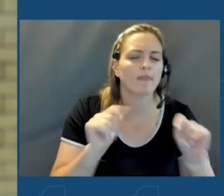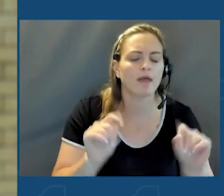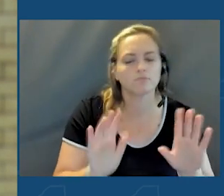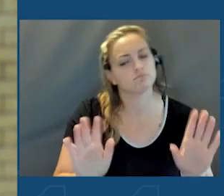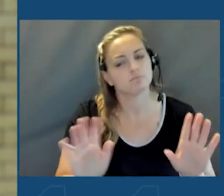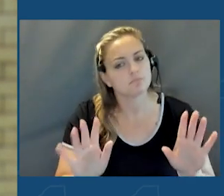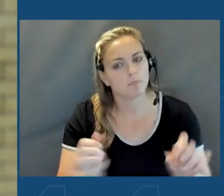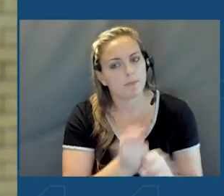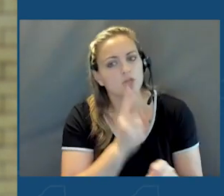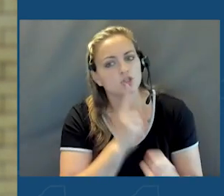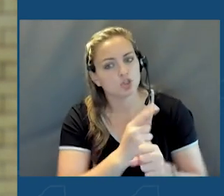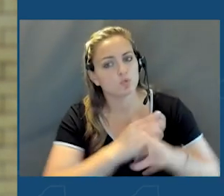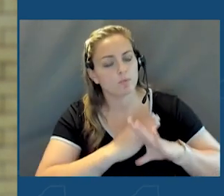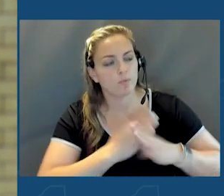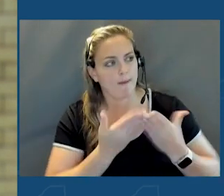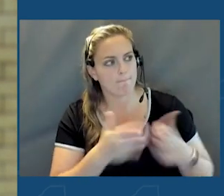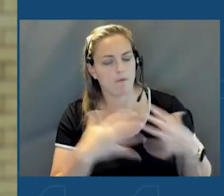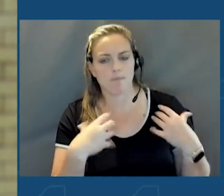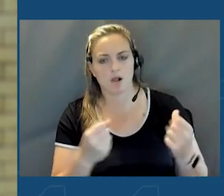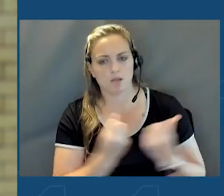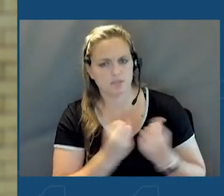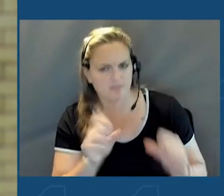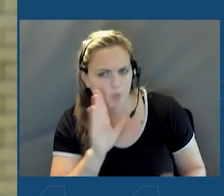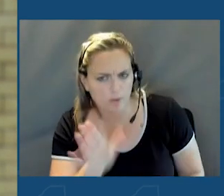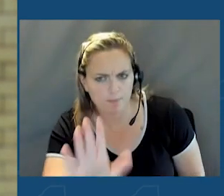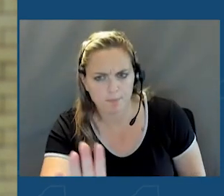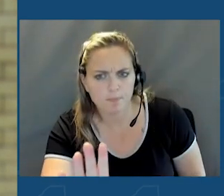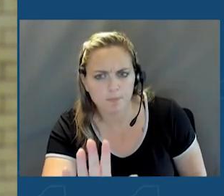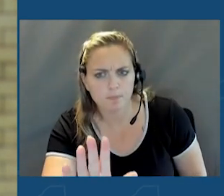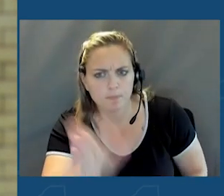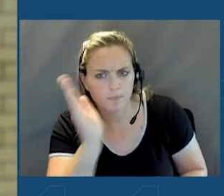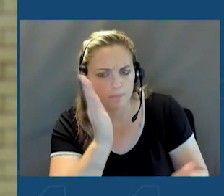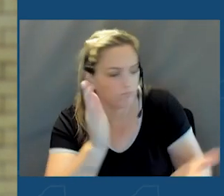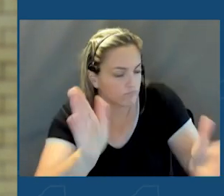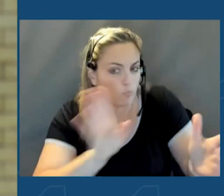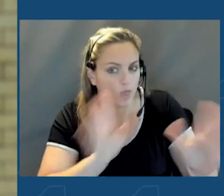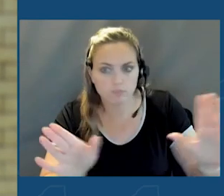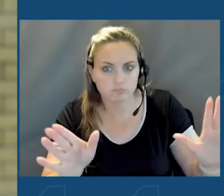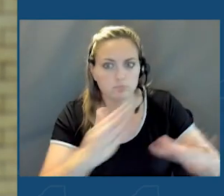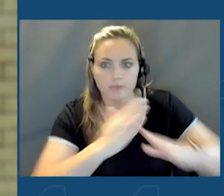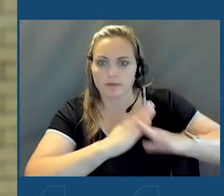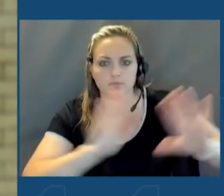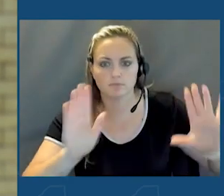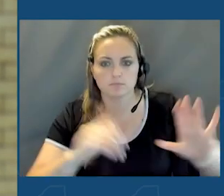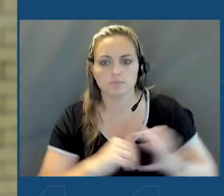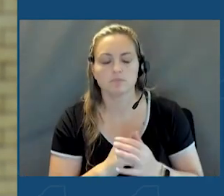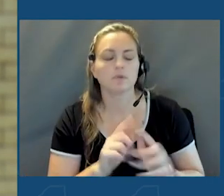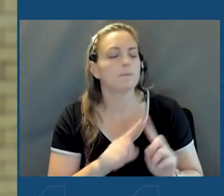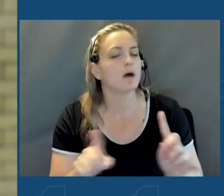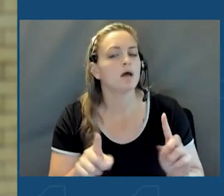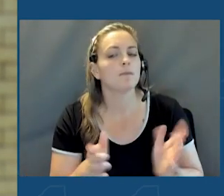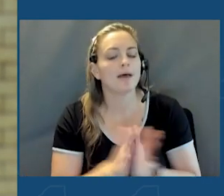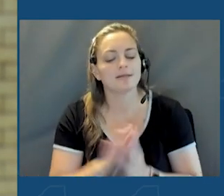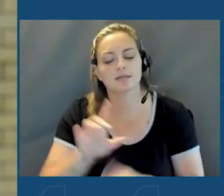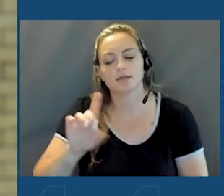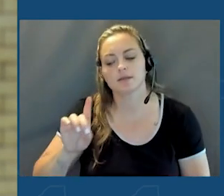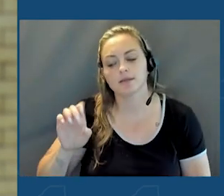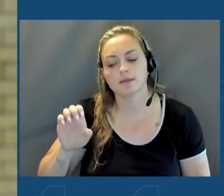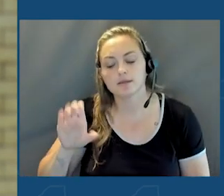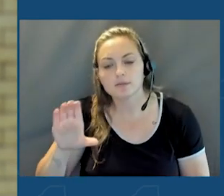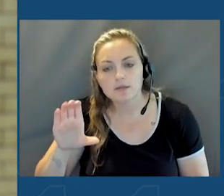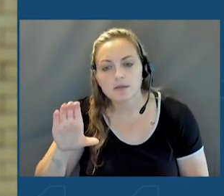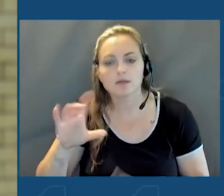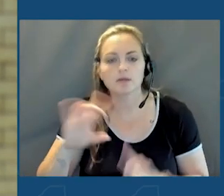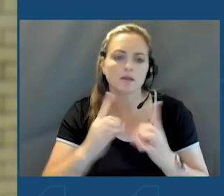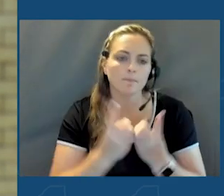sure we protect public health and safety, full stop. But I'm asking the DEC and Department of State to just,